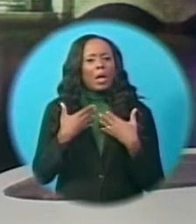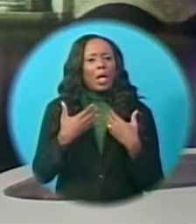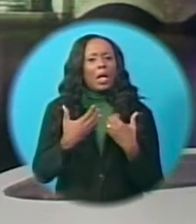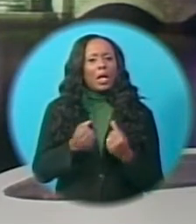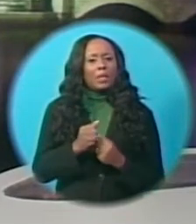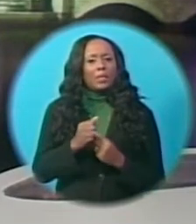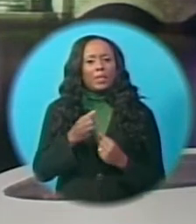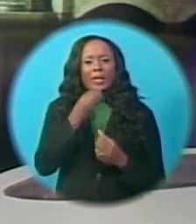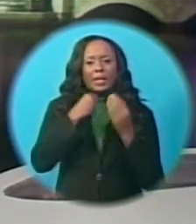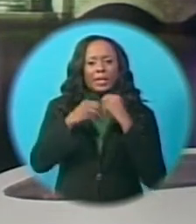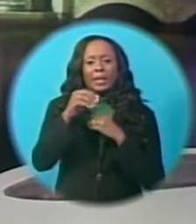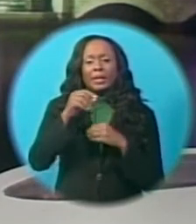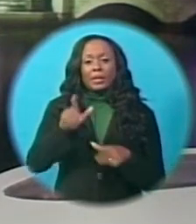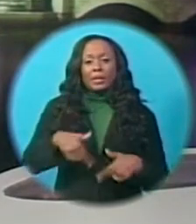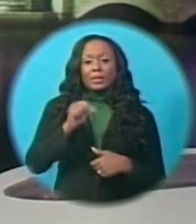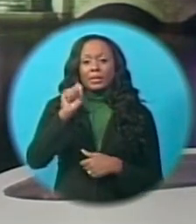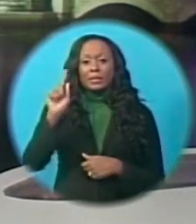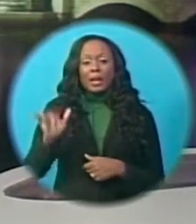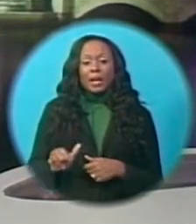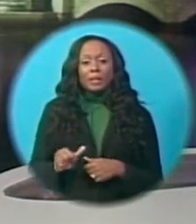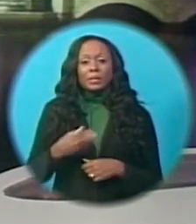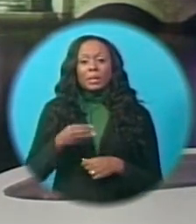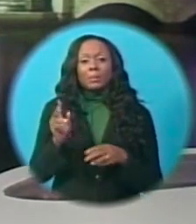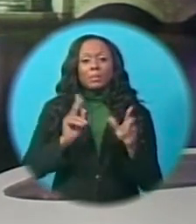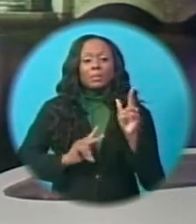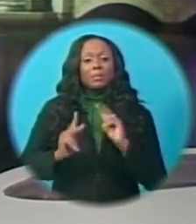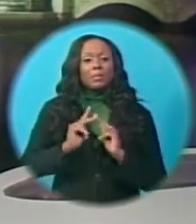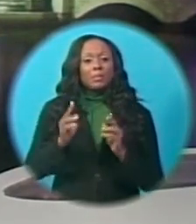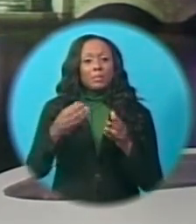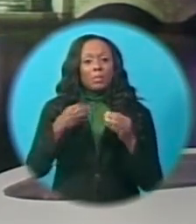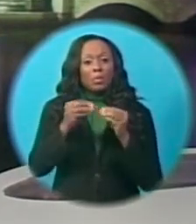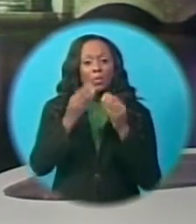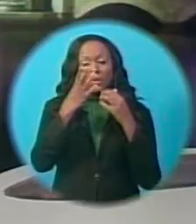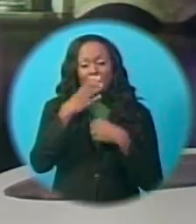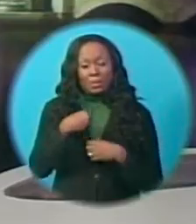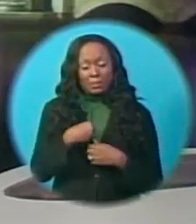promote healthy lifestyles and for persons to get more sleep.